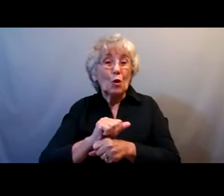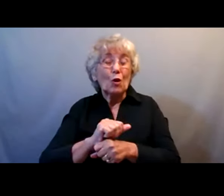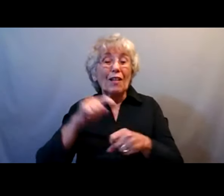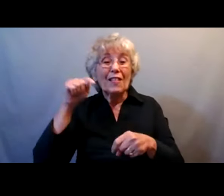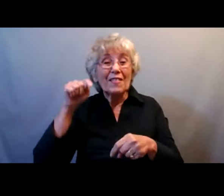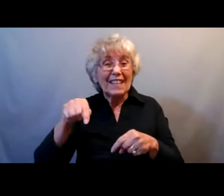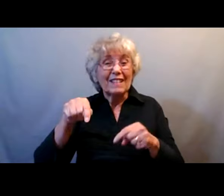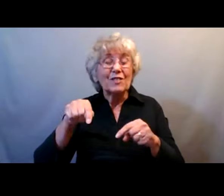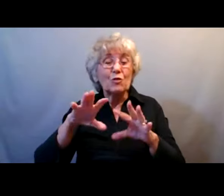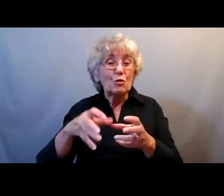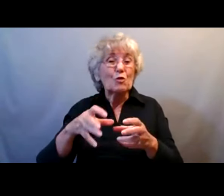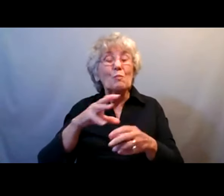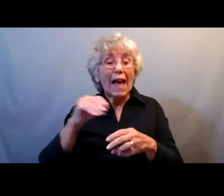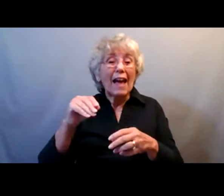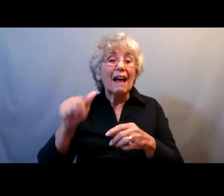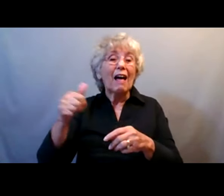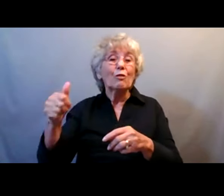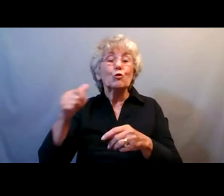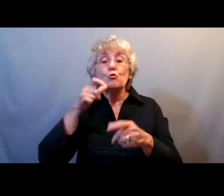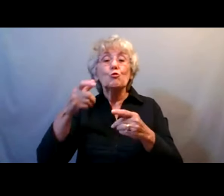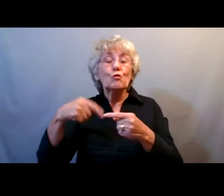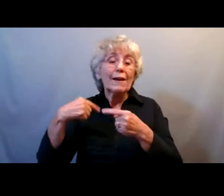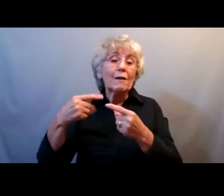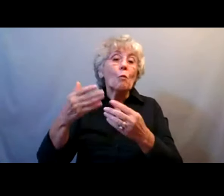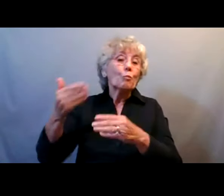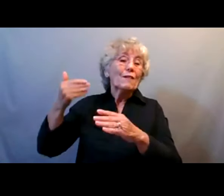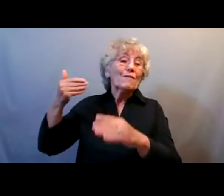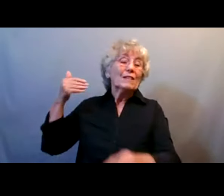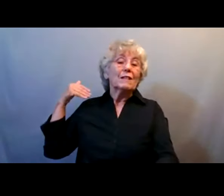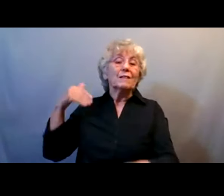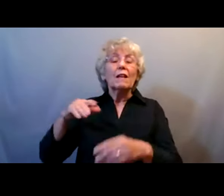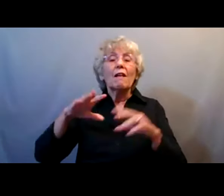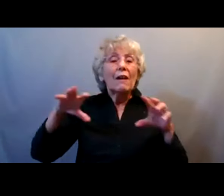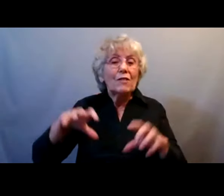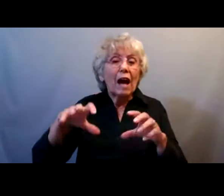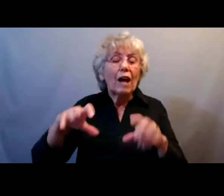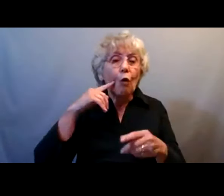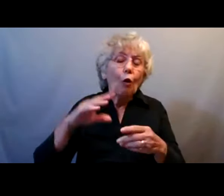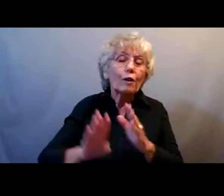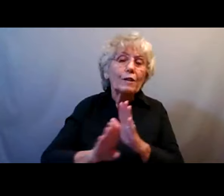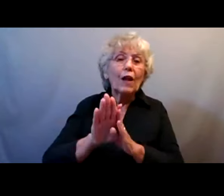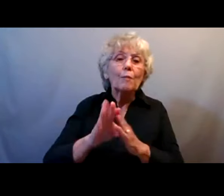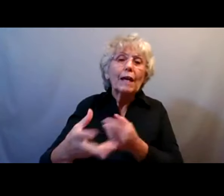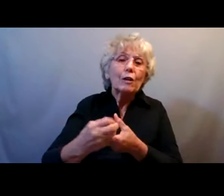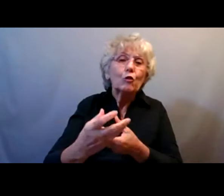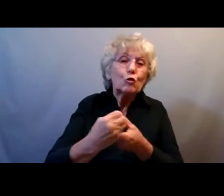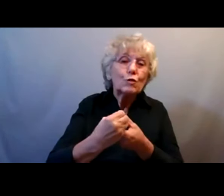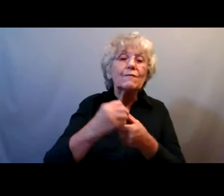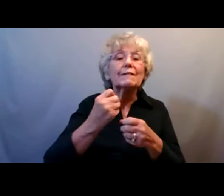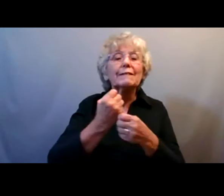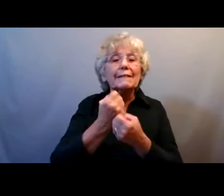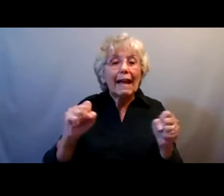and probably others who came before, have done in terms of creating inclusive, safe environments